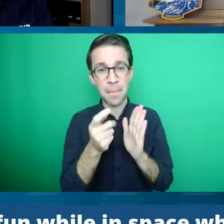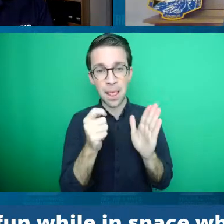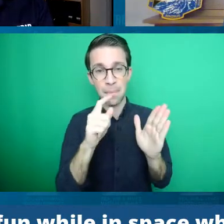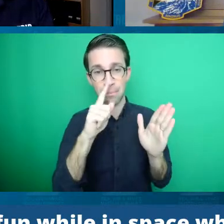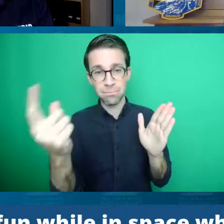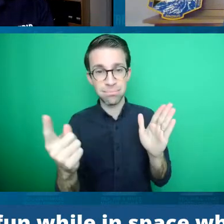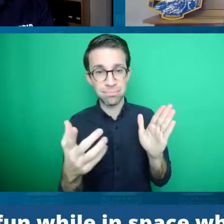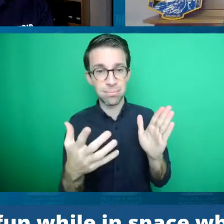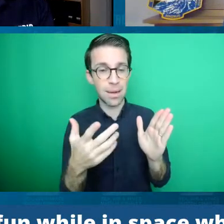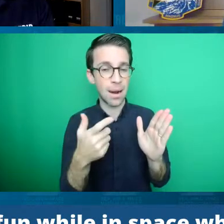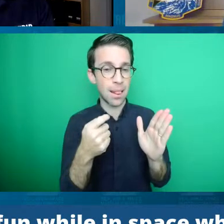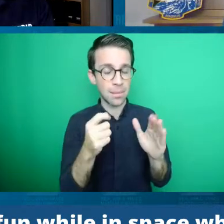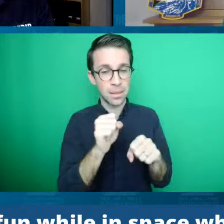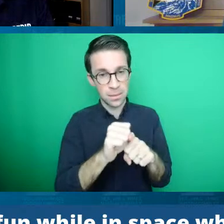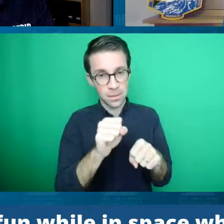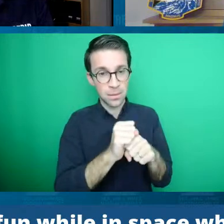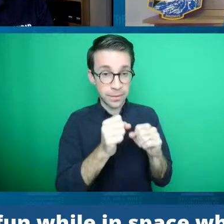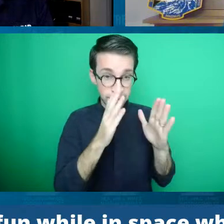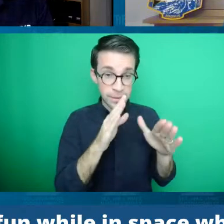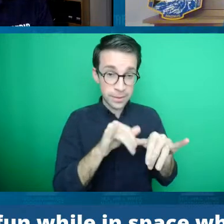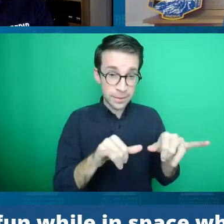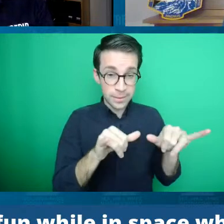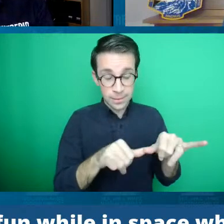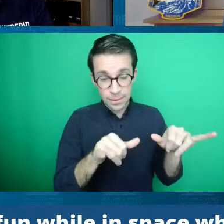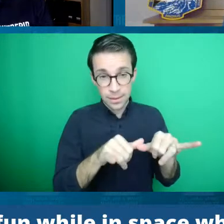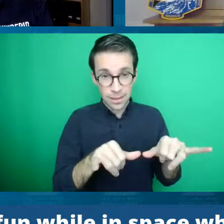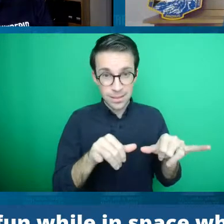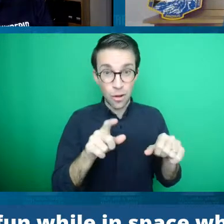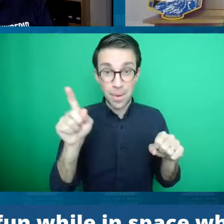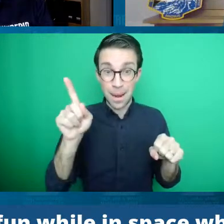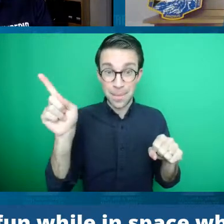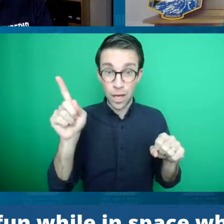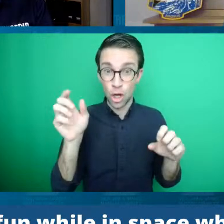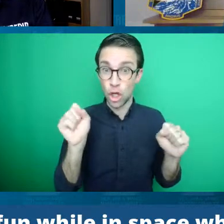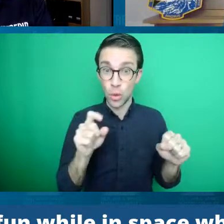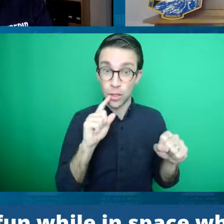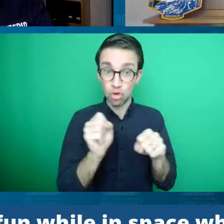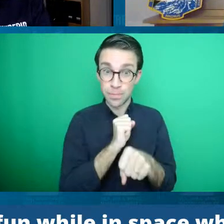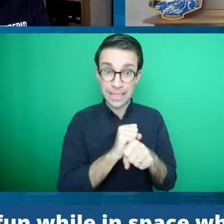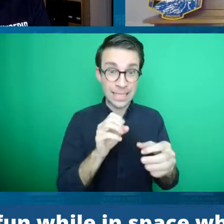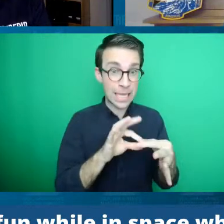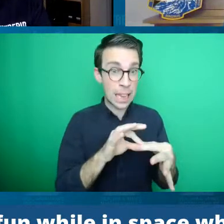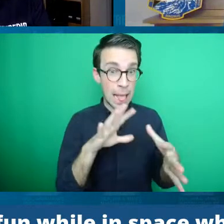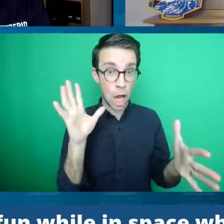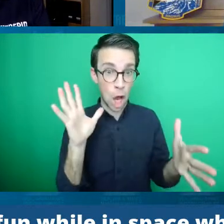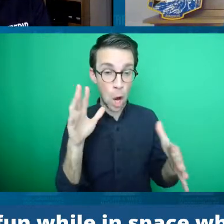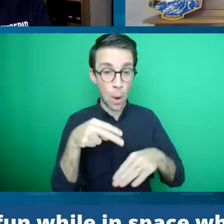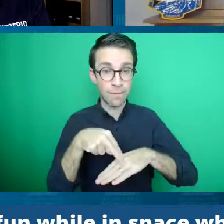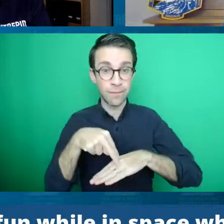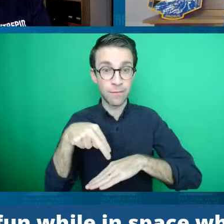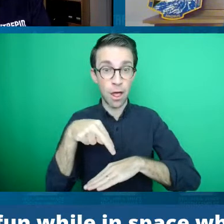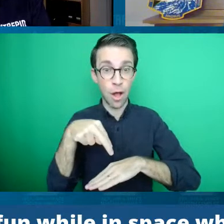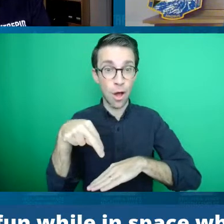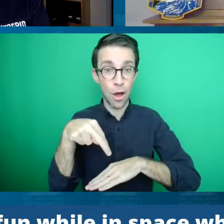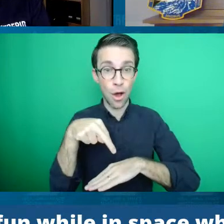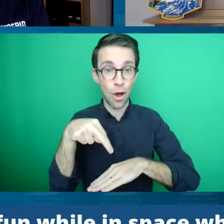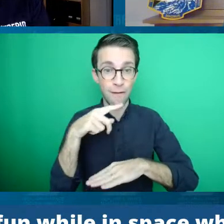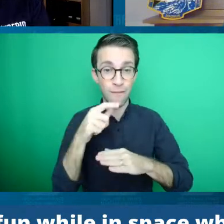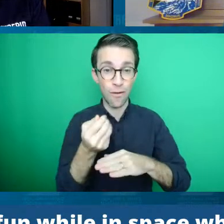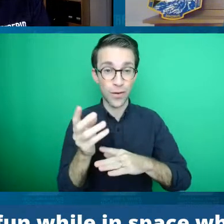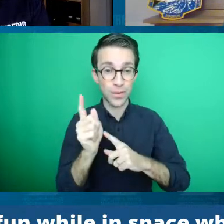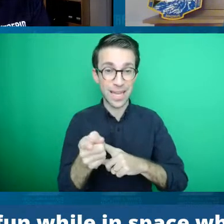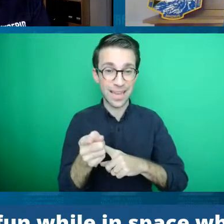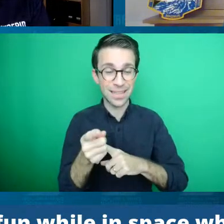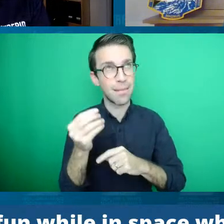little, become a bit of a grind. So in space, you have the opportunity of just letting go and floating for a few seconds and thinking to yourself, hey, this is really